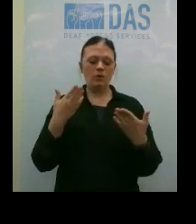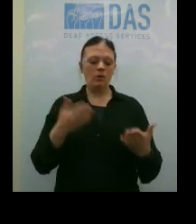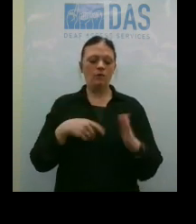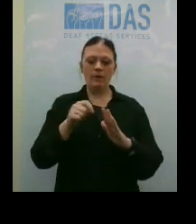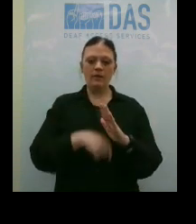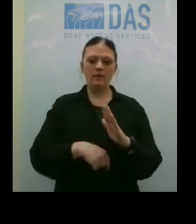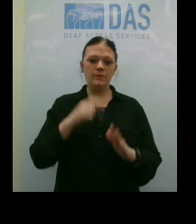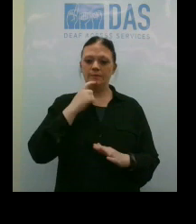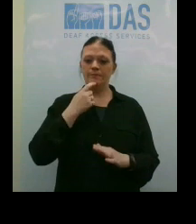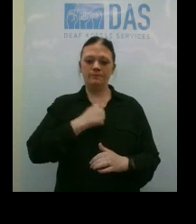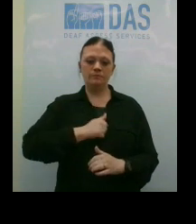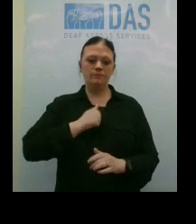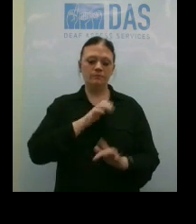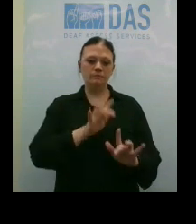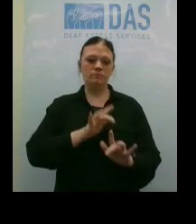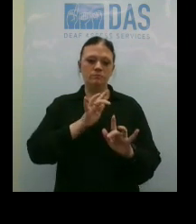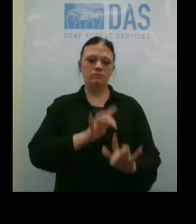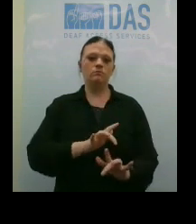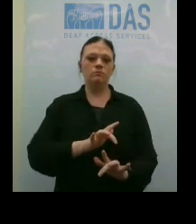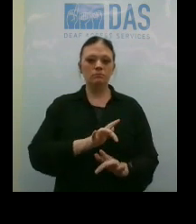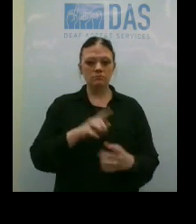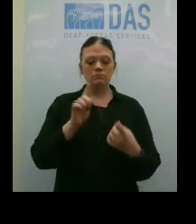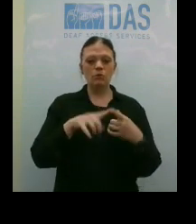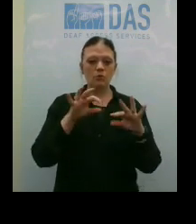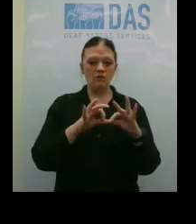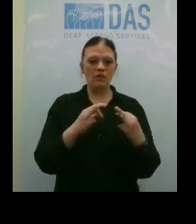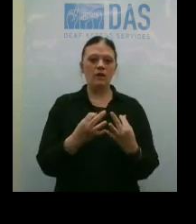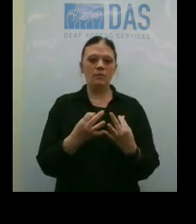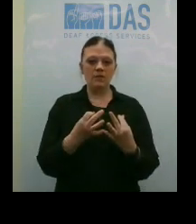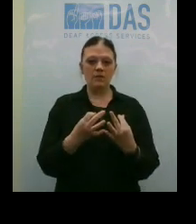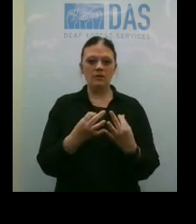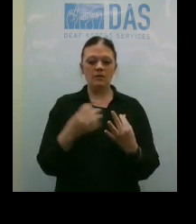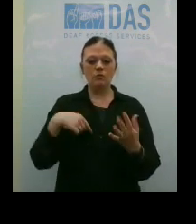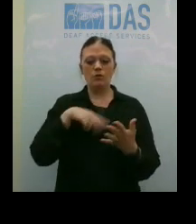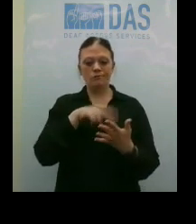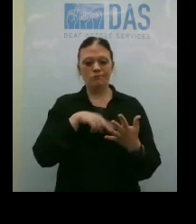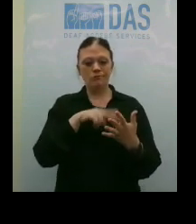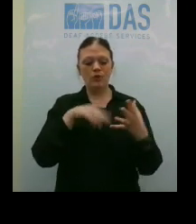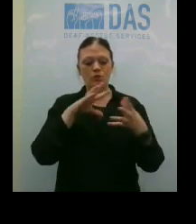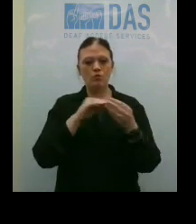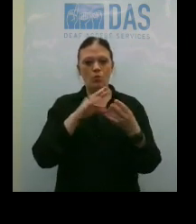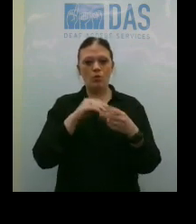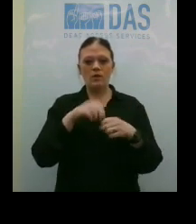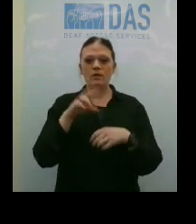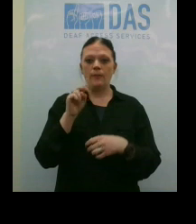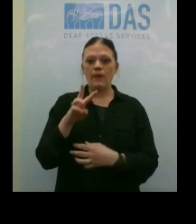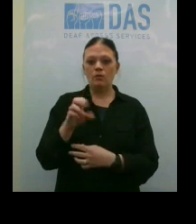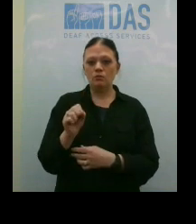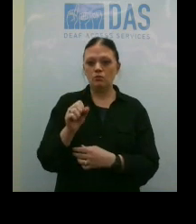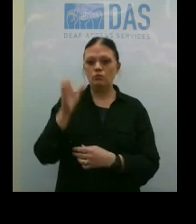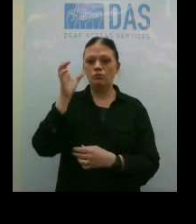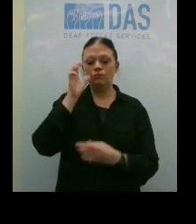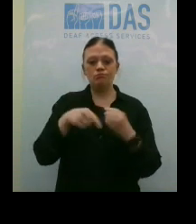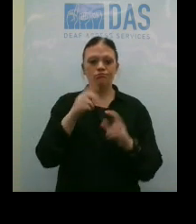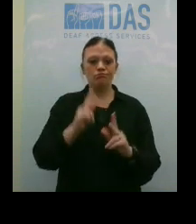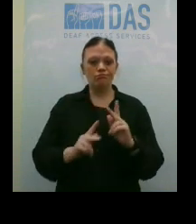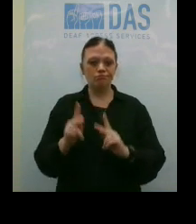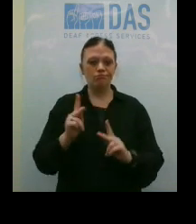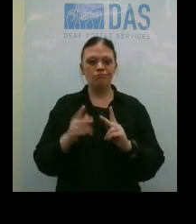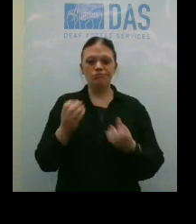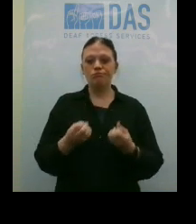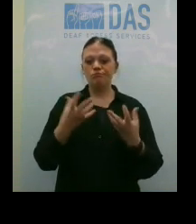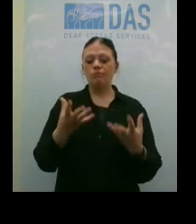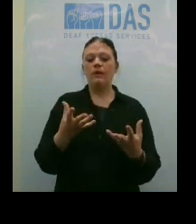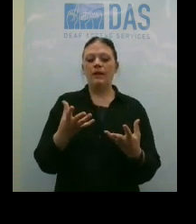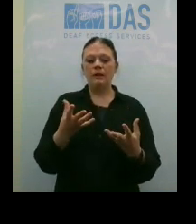deepest condolences and true sympathies to those families. We're reading stories about these in the news. We're hearing about these individuals who, many of them